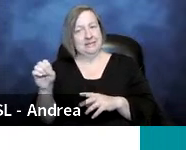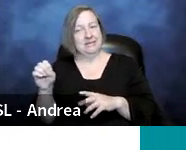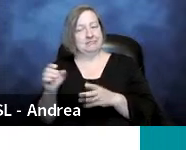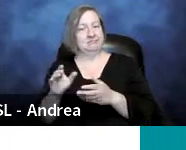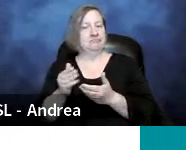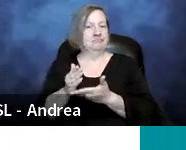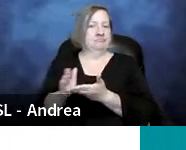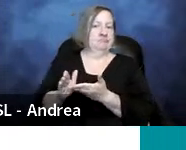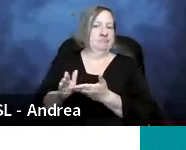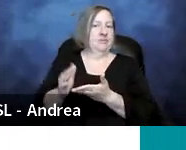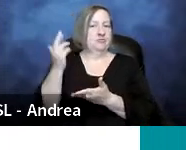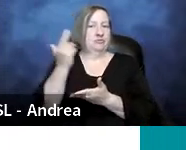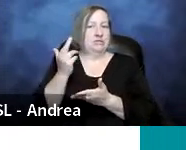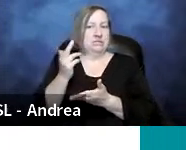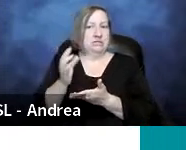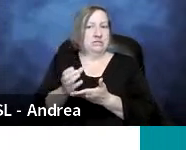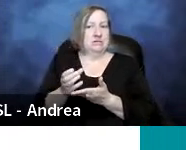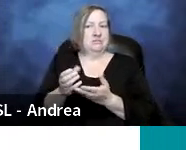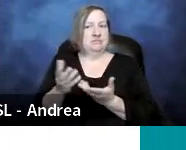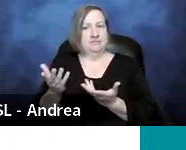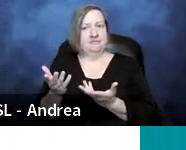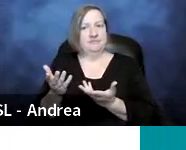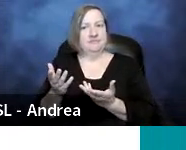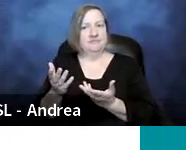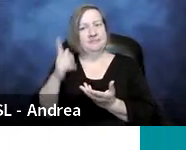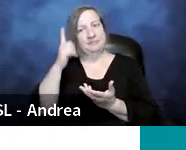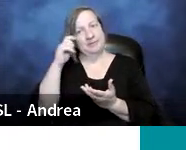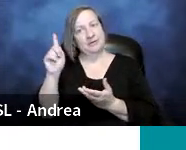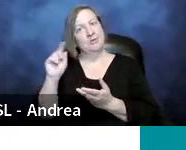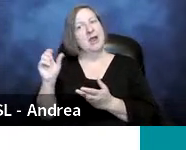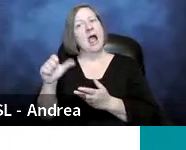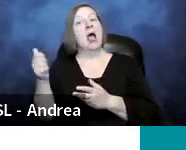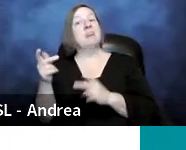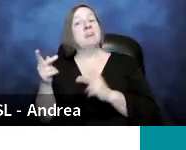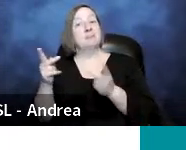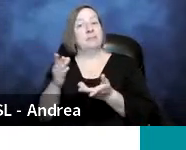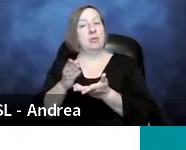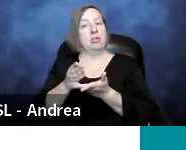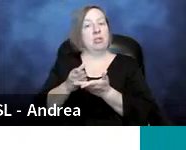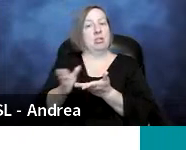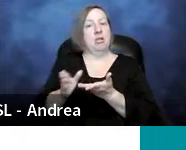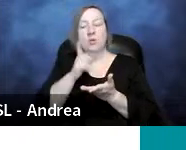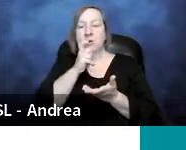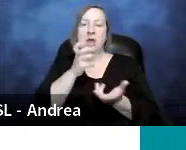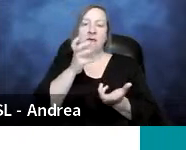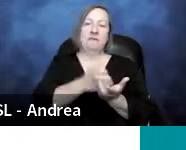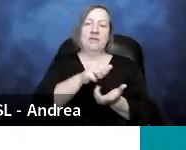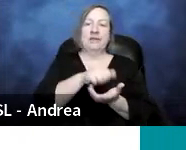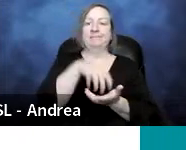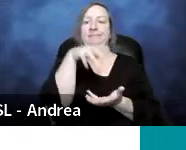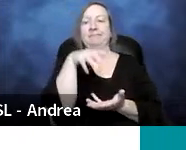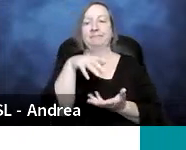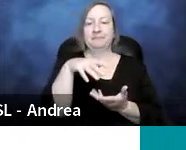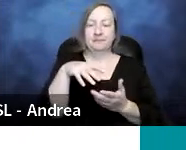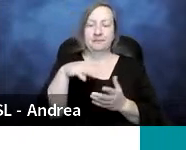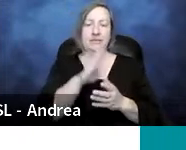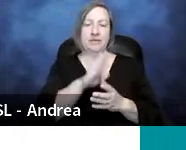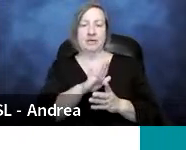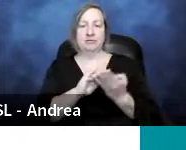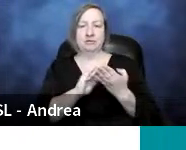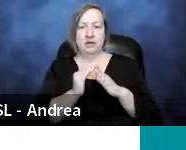It's because it's where everybody else was pushed. That didn't fit into the aesthetic of Palo